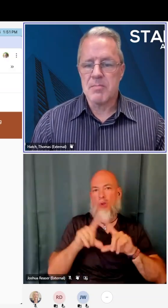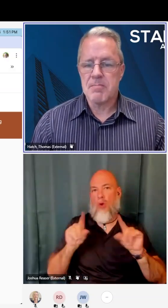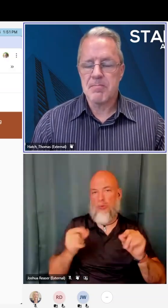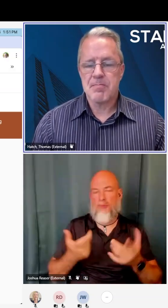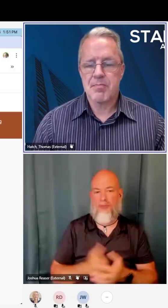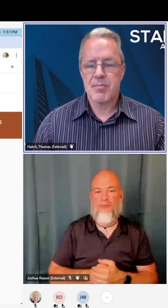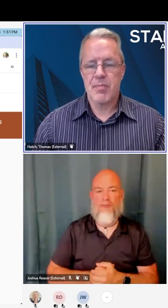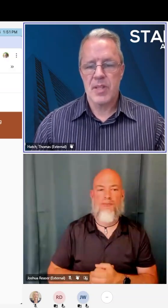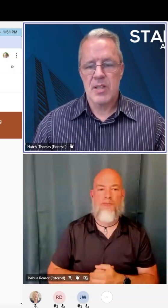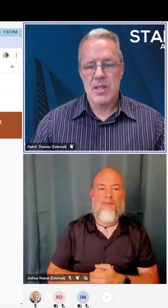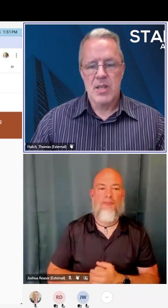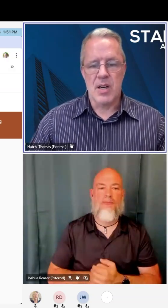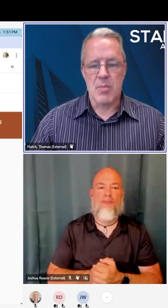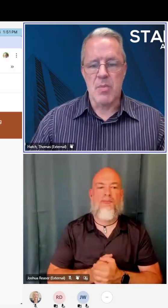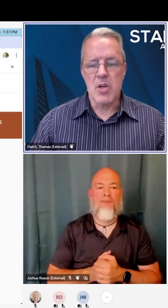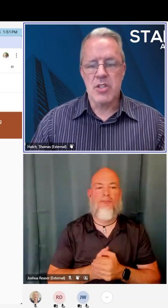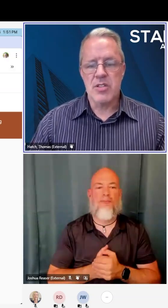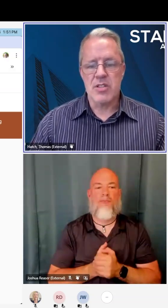withdraw from.